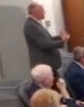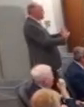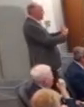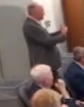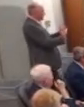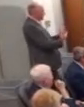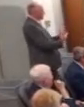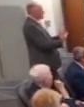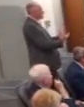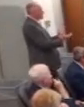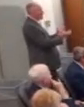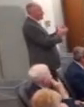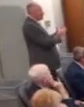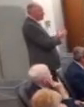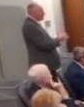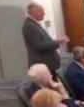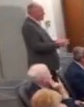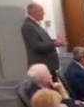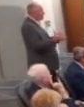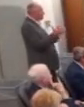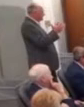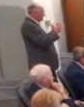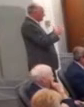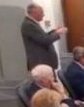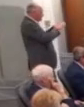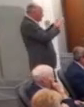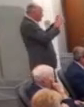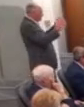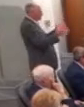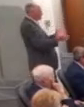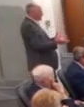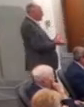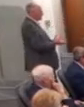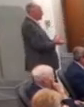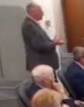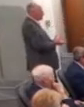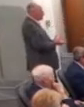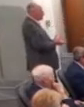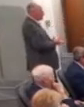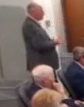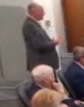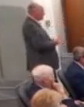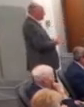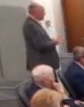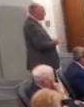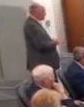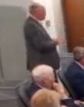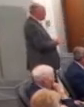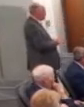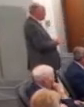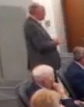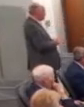they see that they take those things into consideration so it's all part of one holistic picture